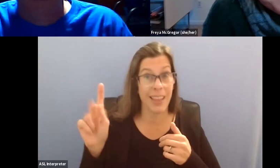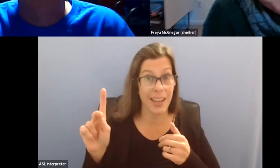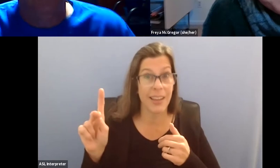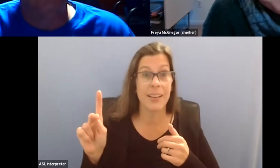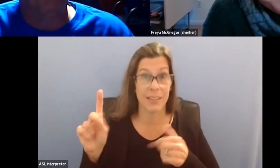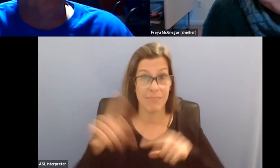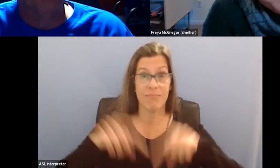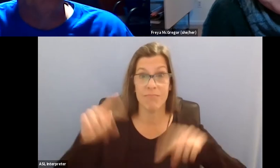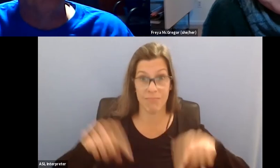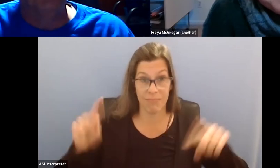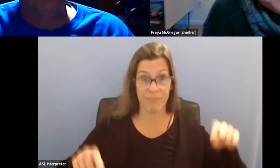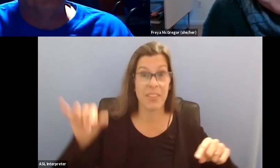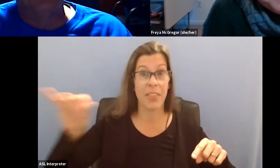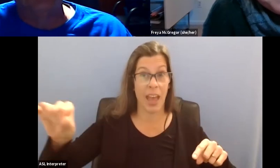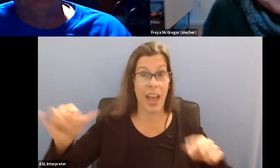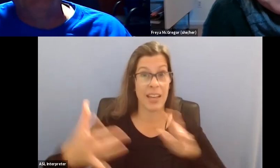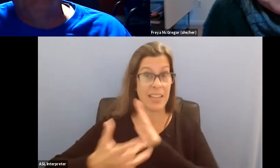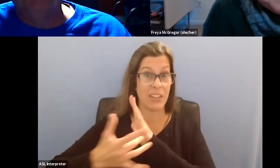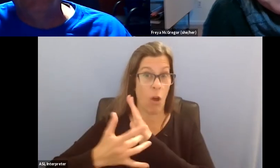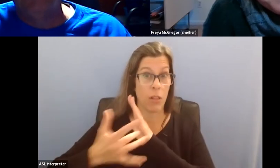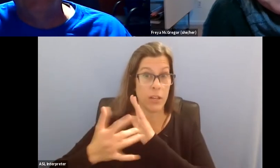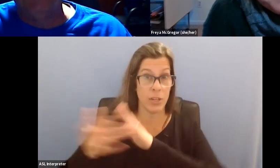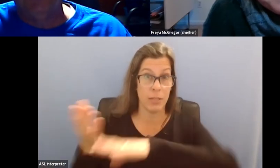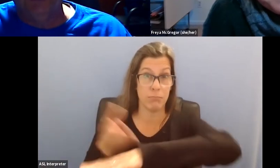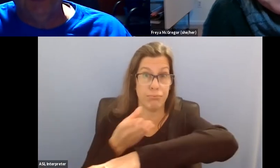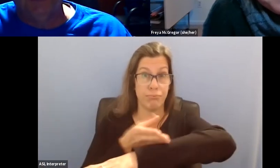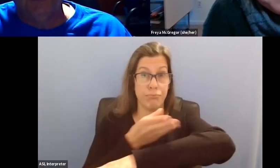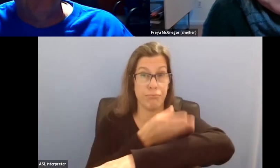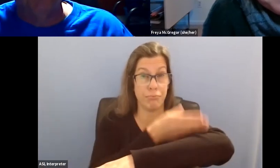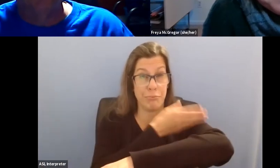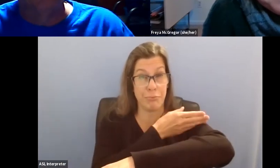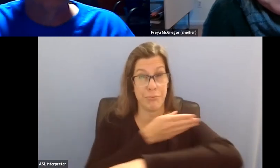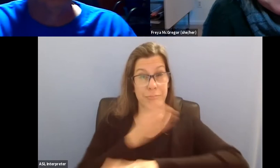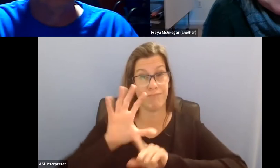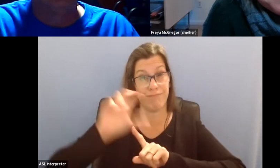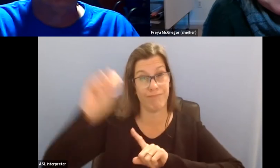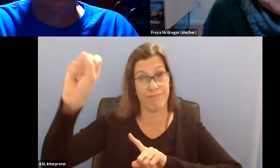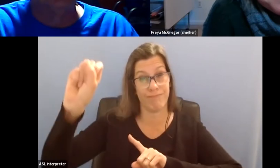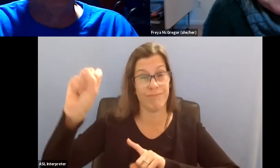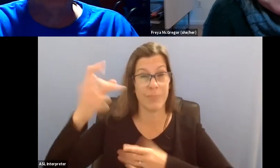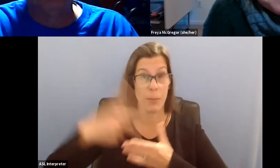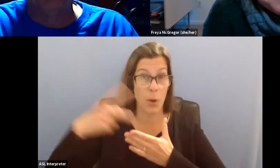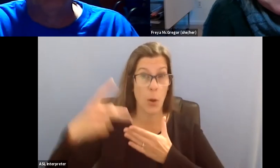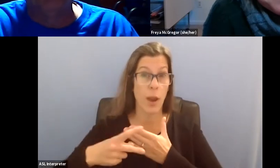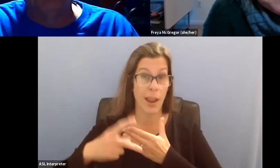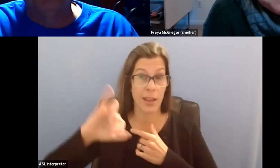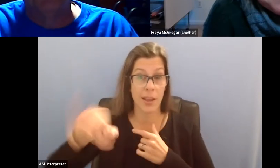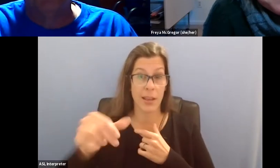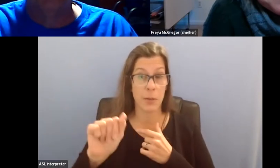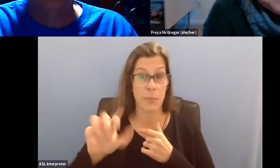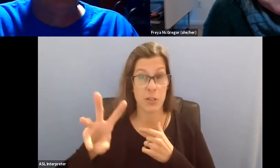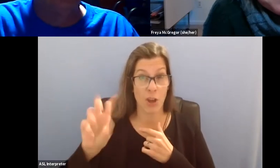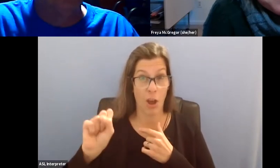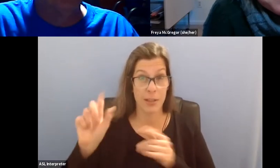it's a, it has evolved over the years into a very sophisticated, uh, program that is that most people who use